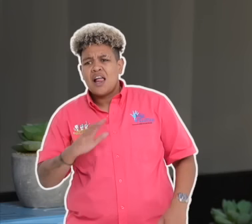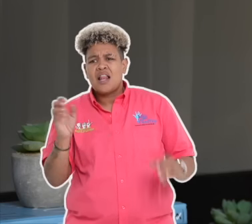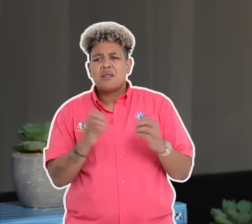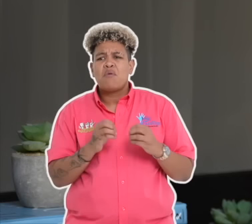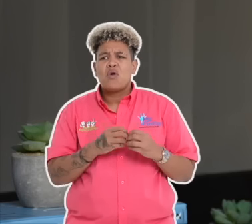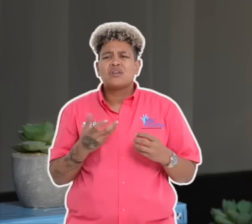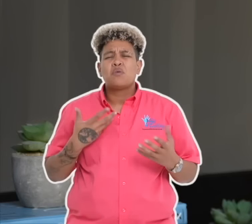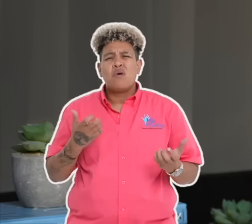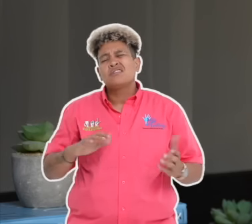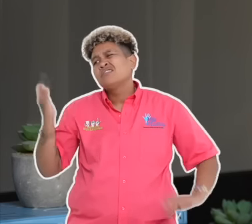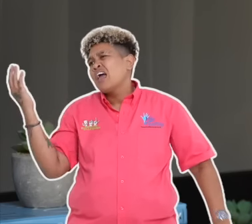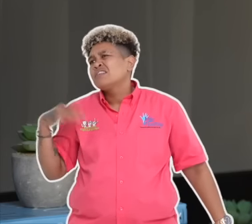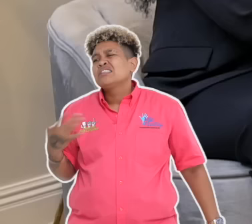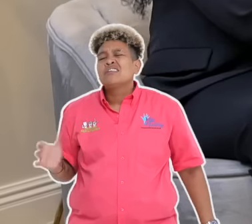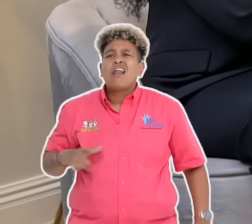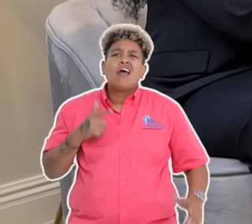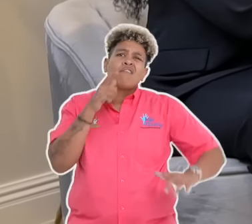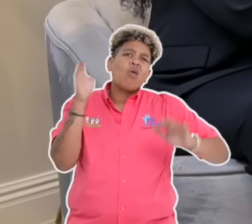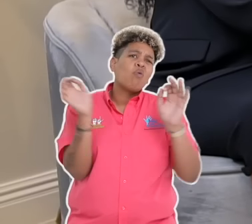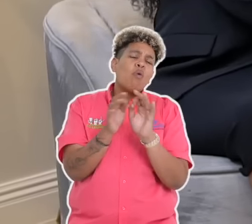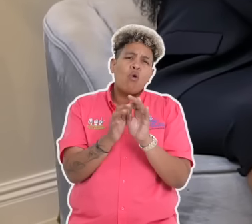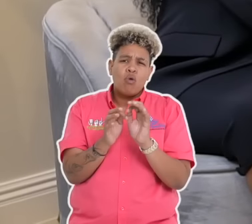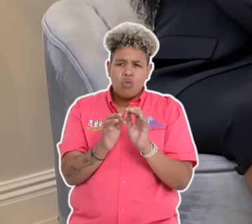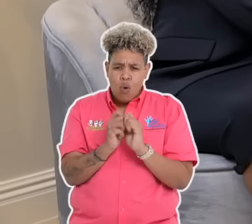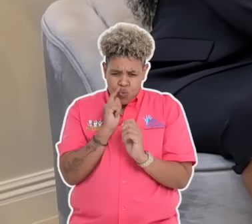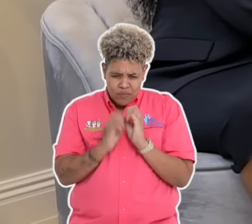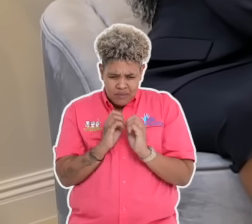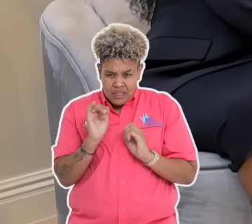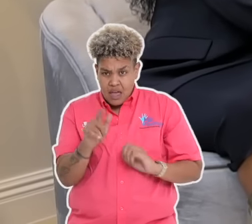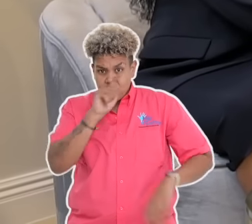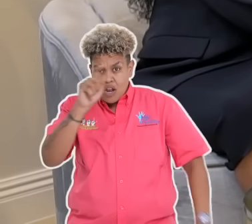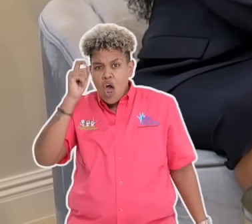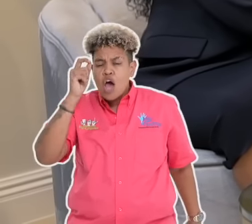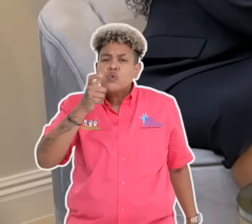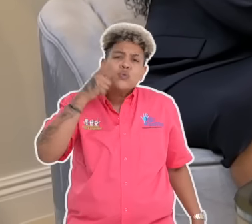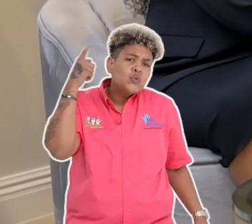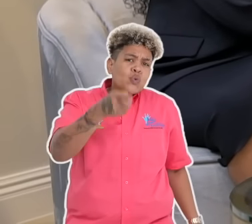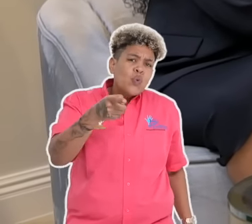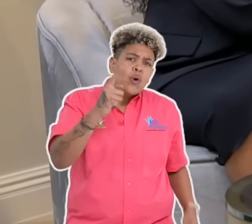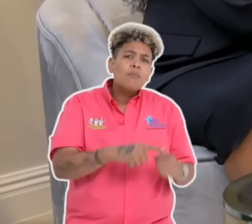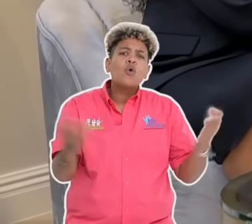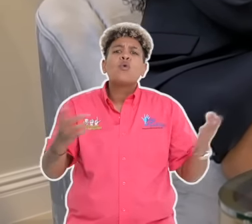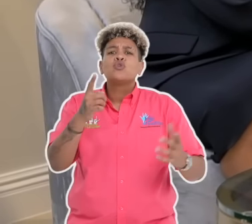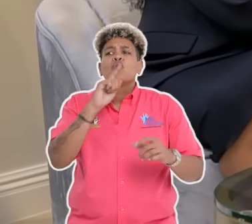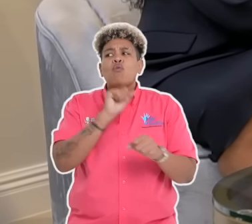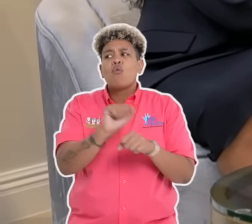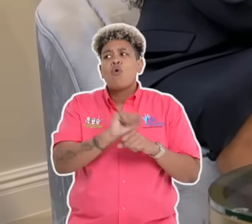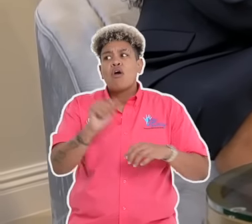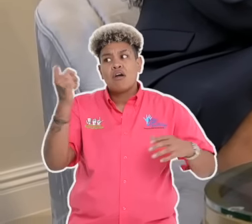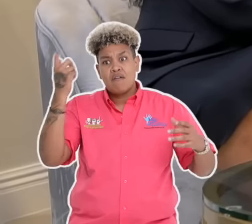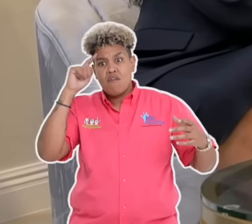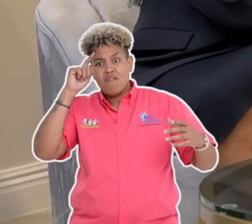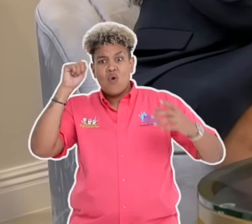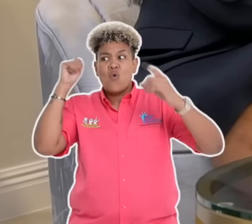to be here anymore, not thinking that there's any more value, understanding who you are and what you